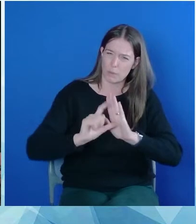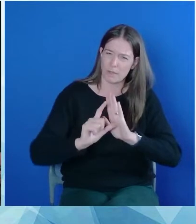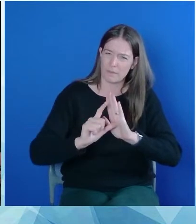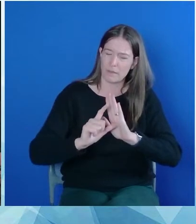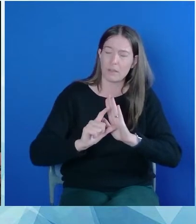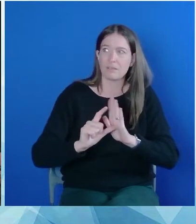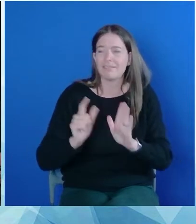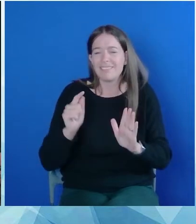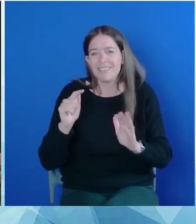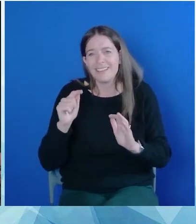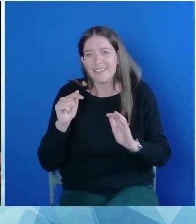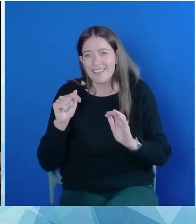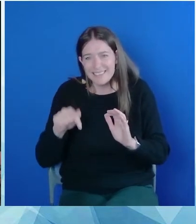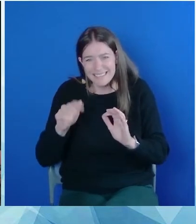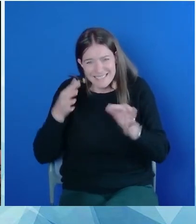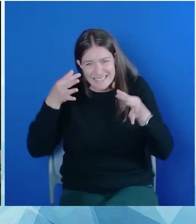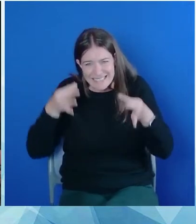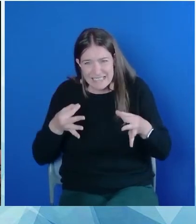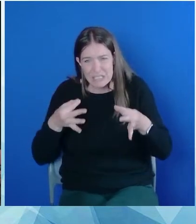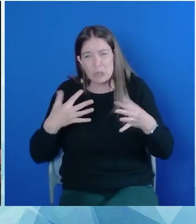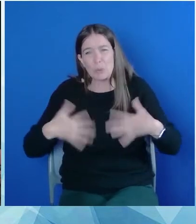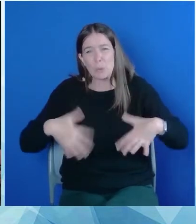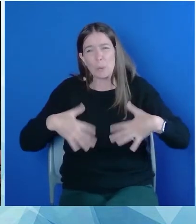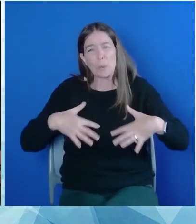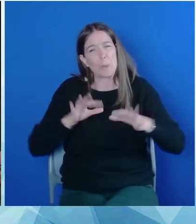the agency.